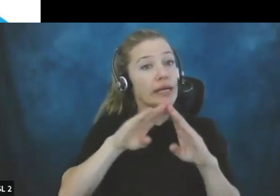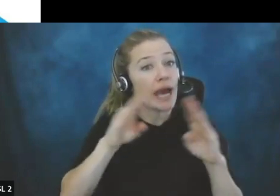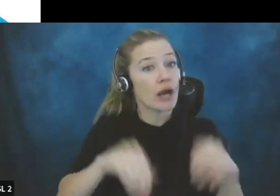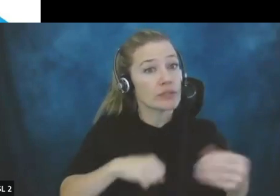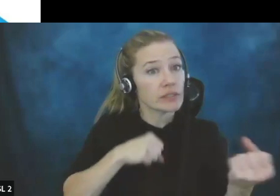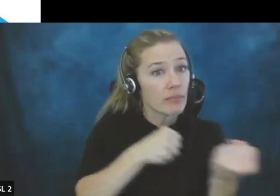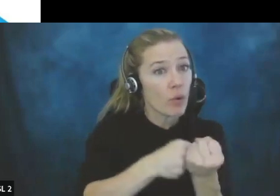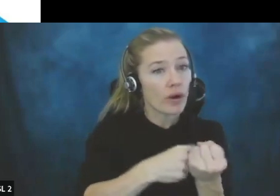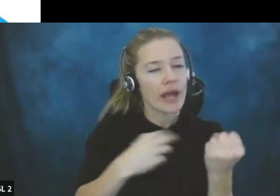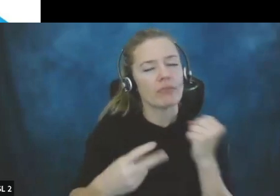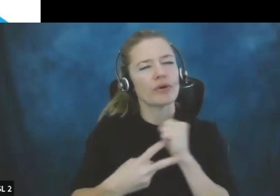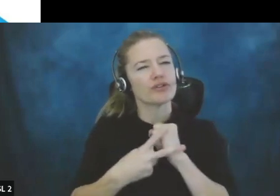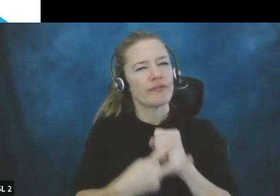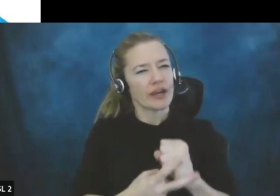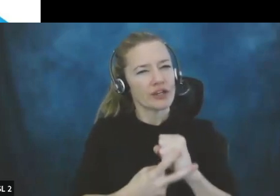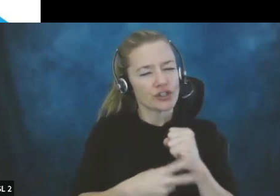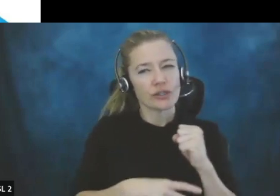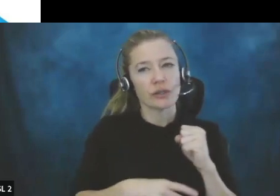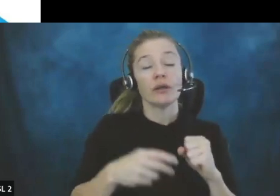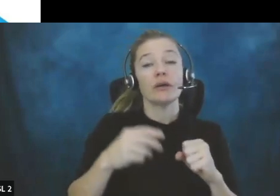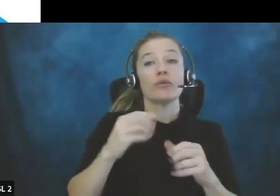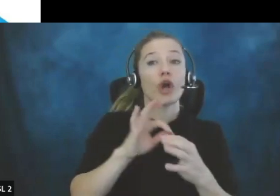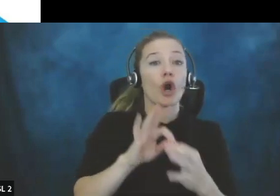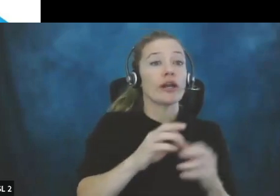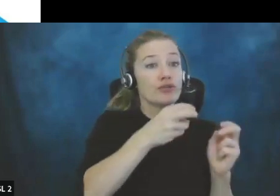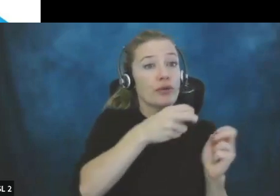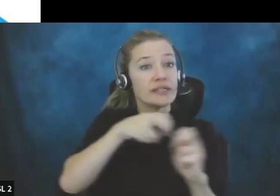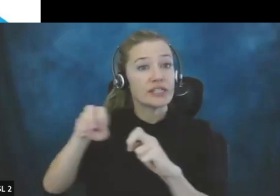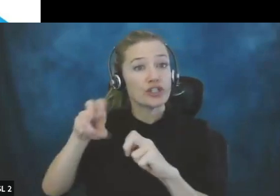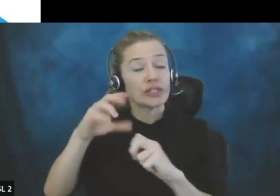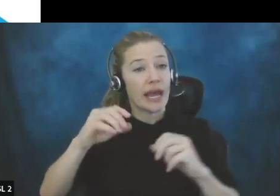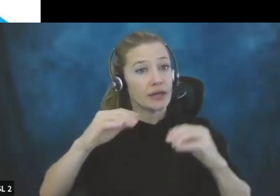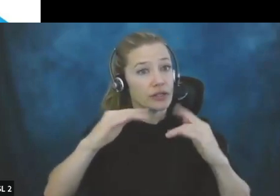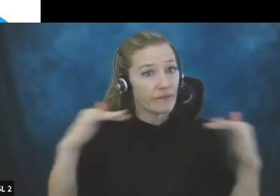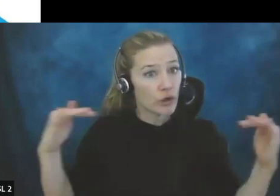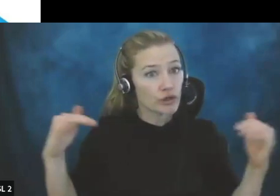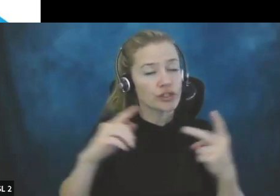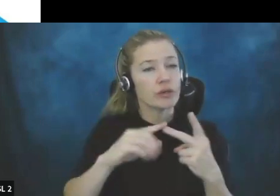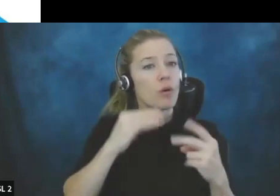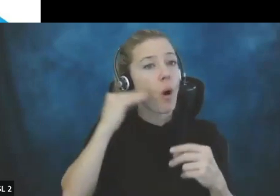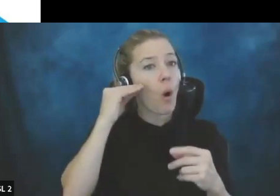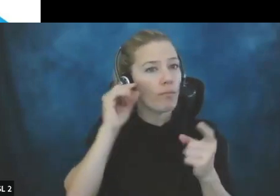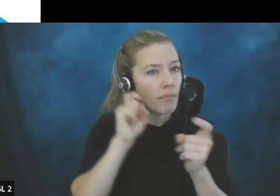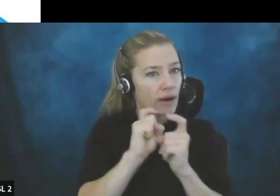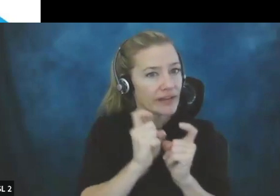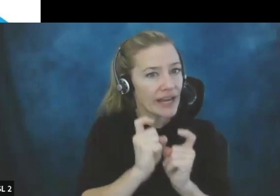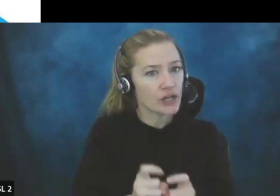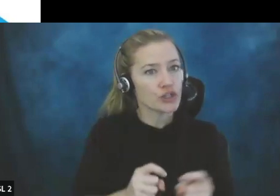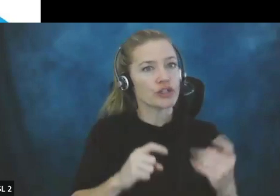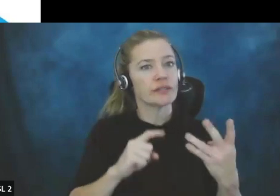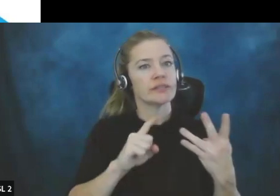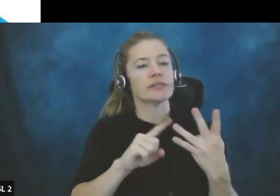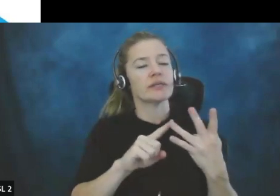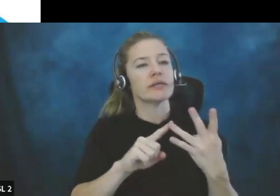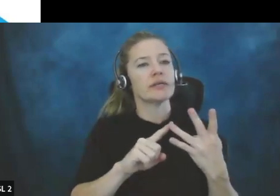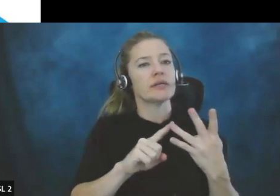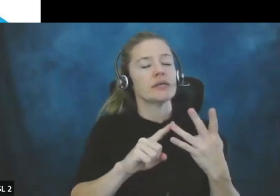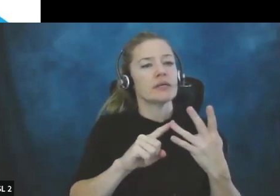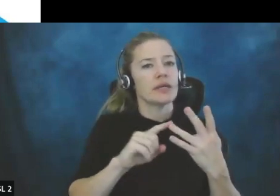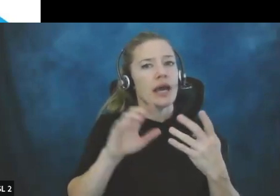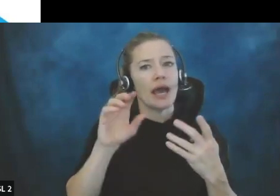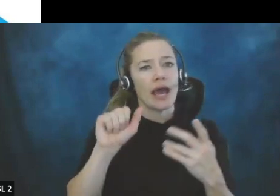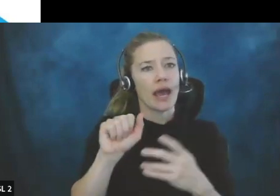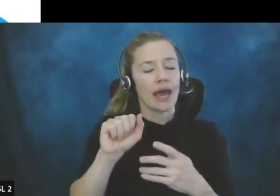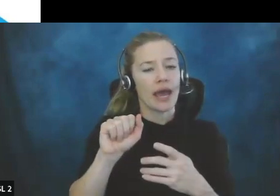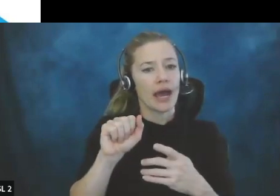This includes housing support and preservation, everything from transition and diversion to home modifications,